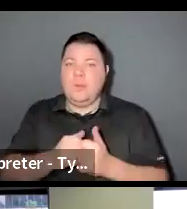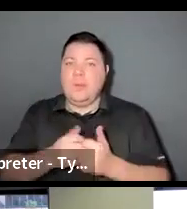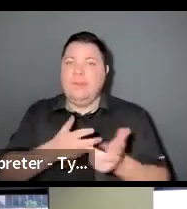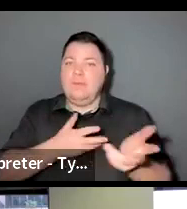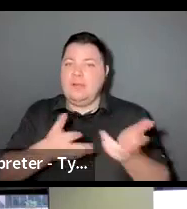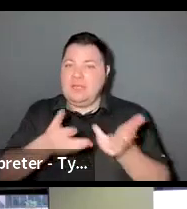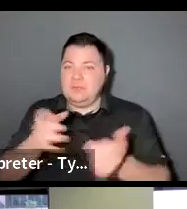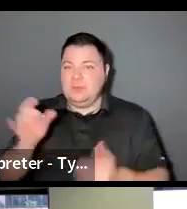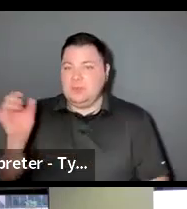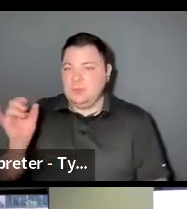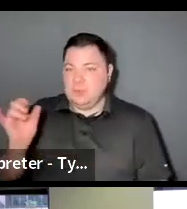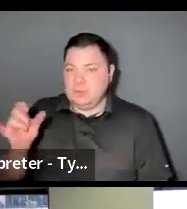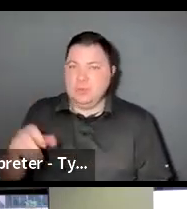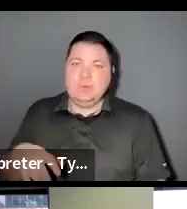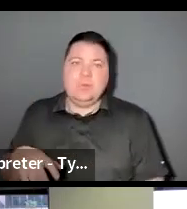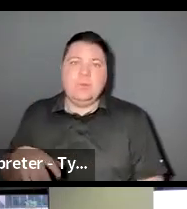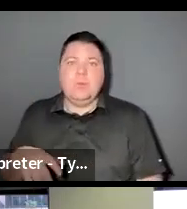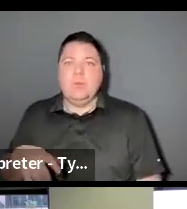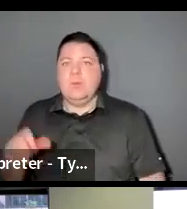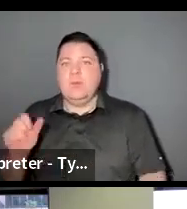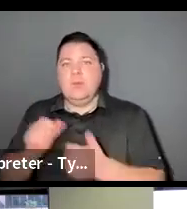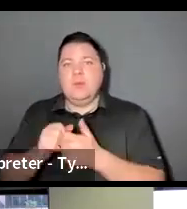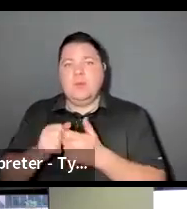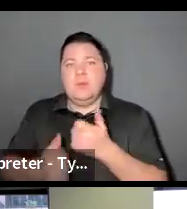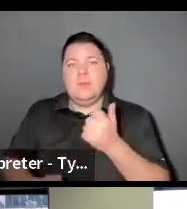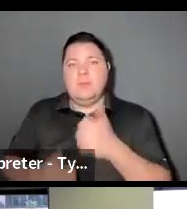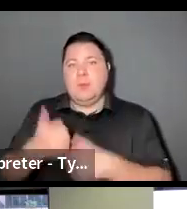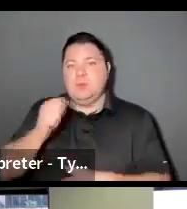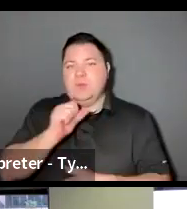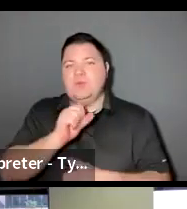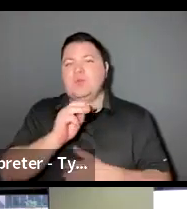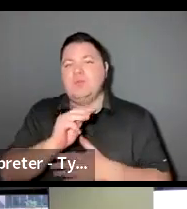engagement with regard to most of the social media